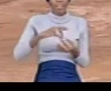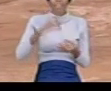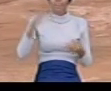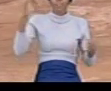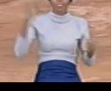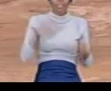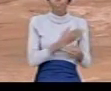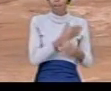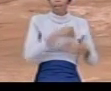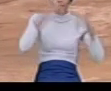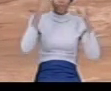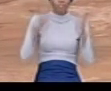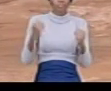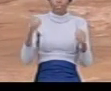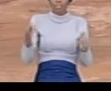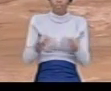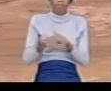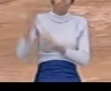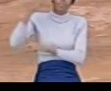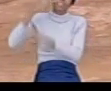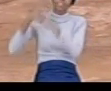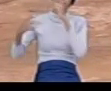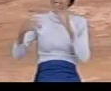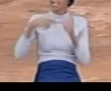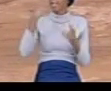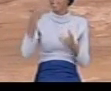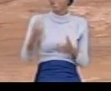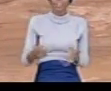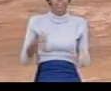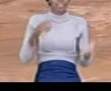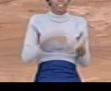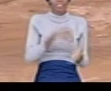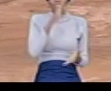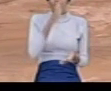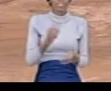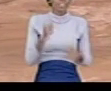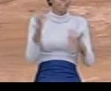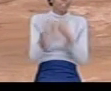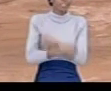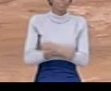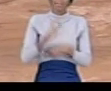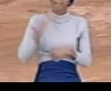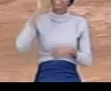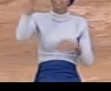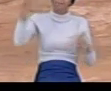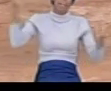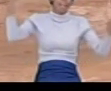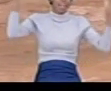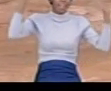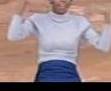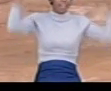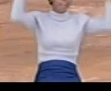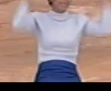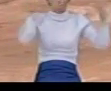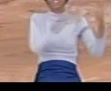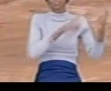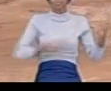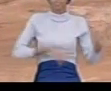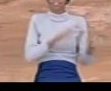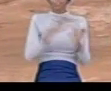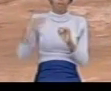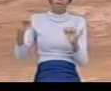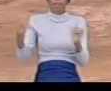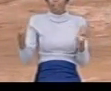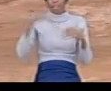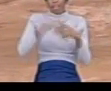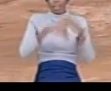Holy Ghost and power, just as the prophet says, this is the day of the Lord's reign. God is moving